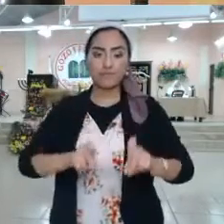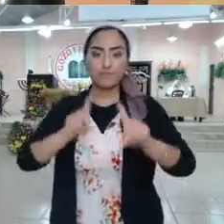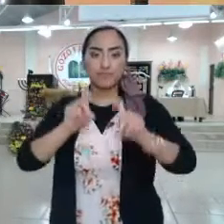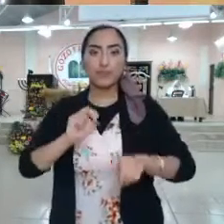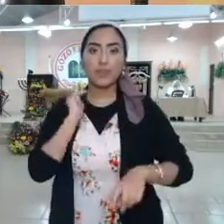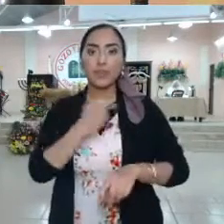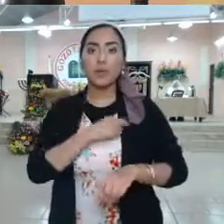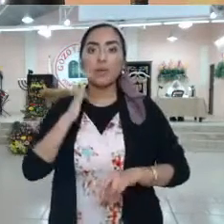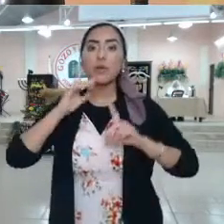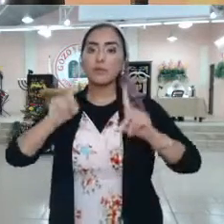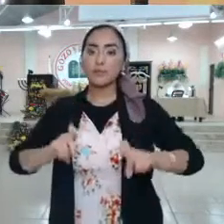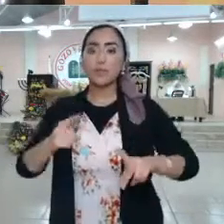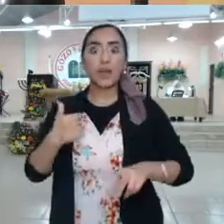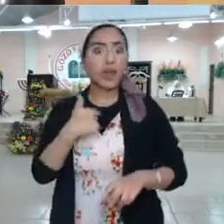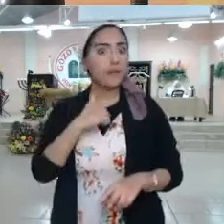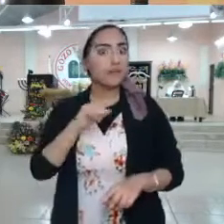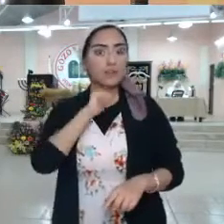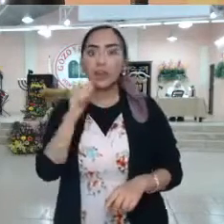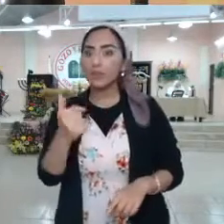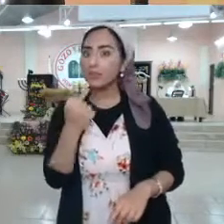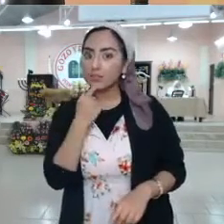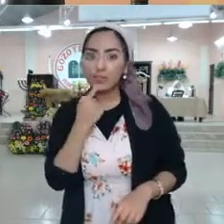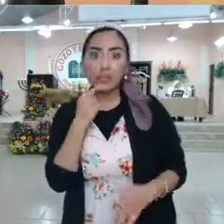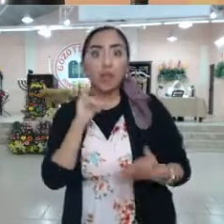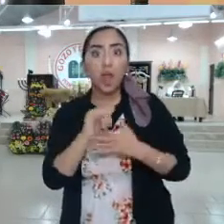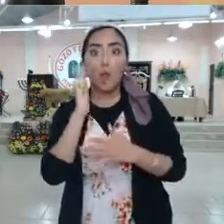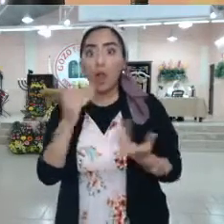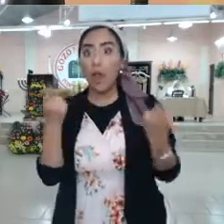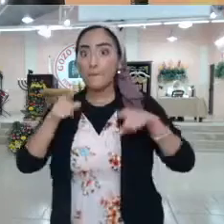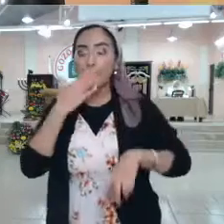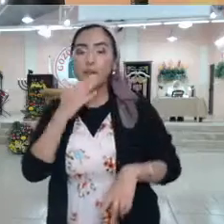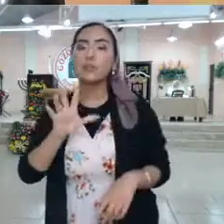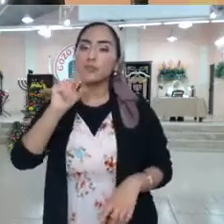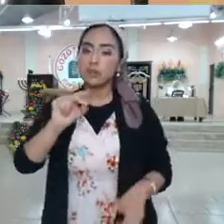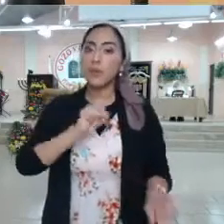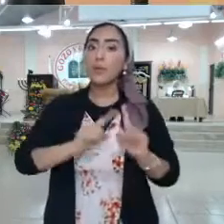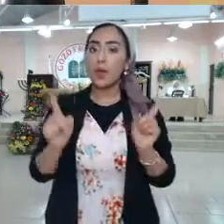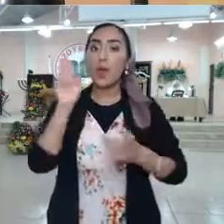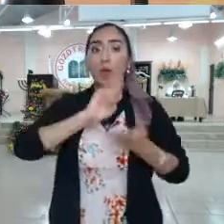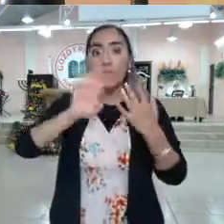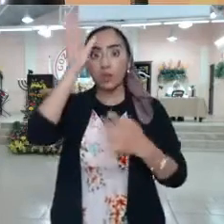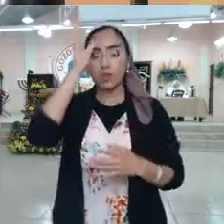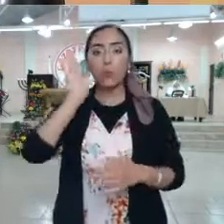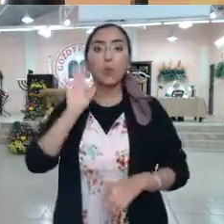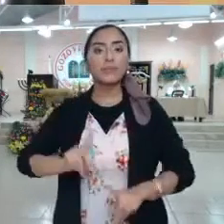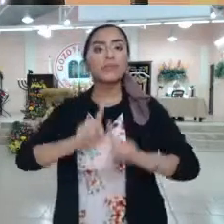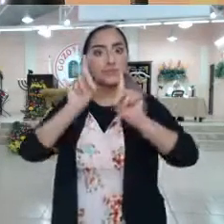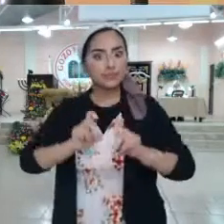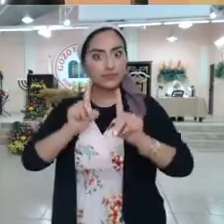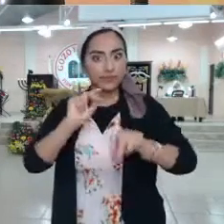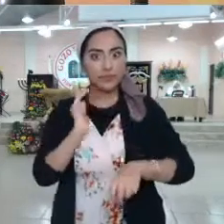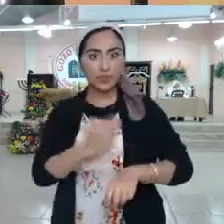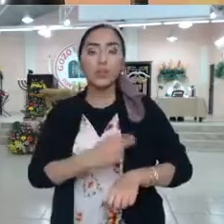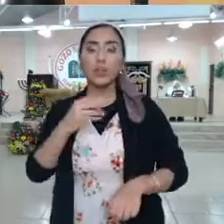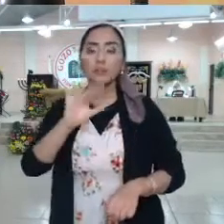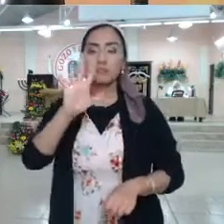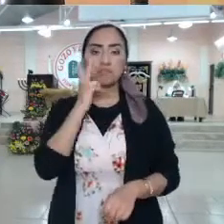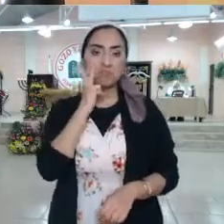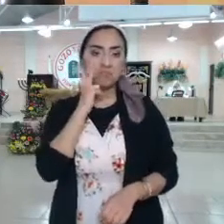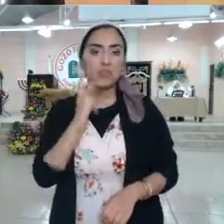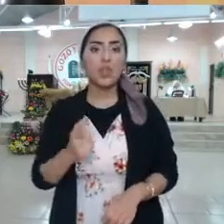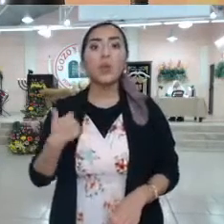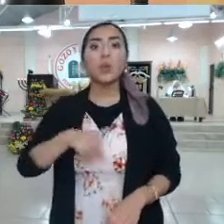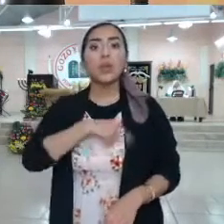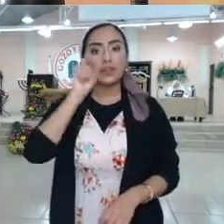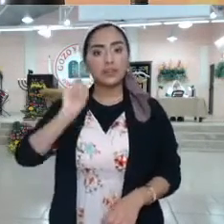Father is going to start to test us. I'm not saying that bad things are going to happen, no, but the Eternal Father is going to try us.